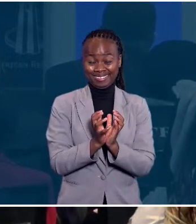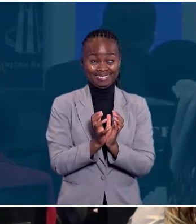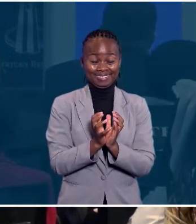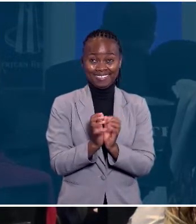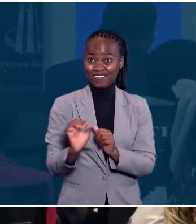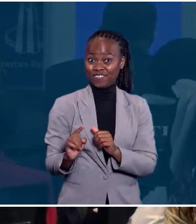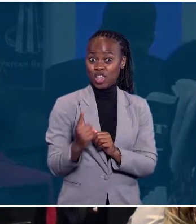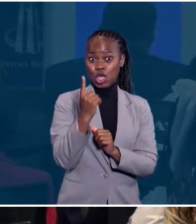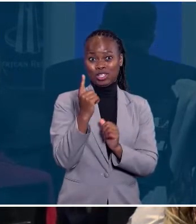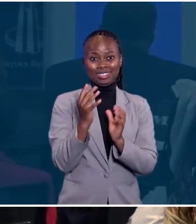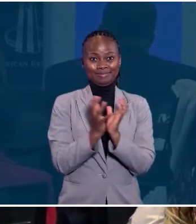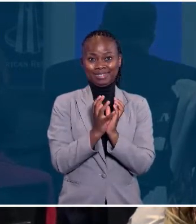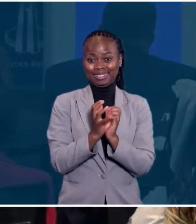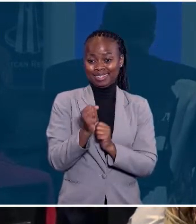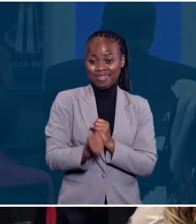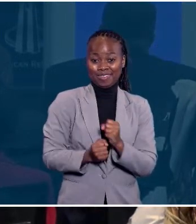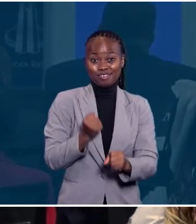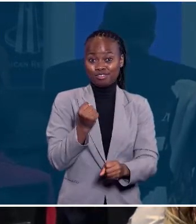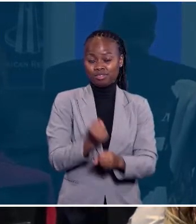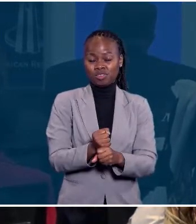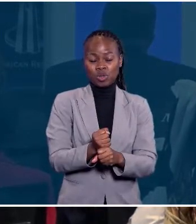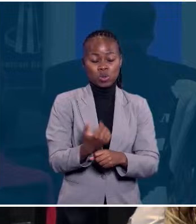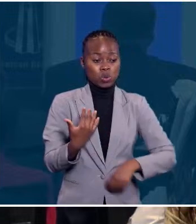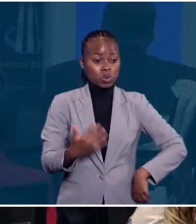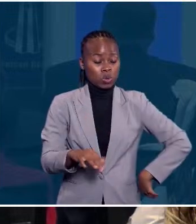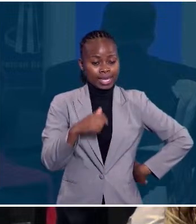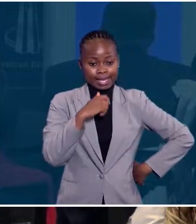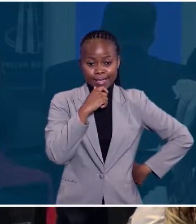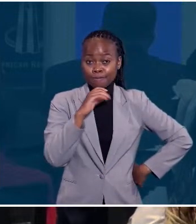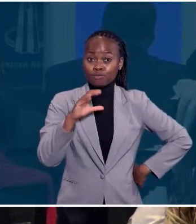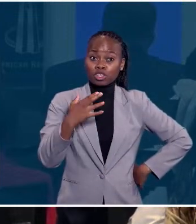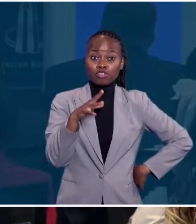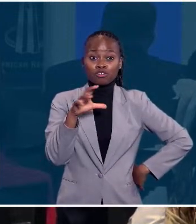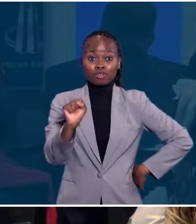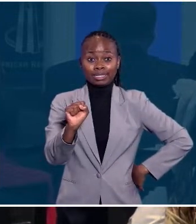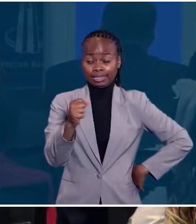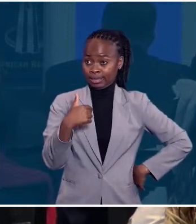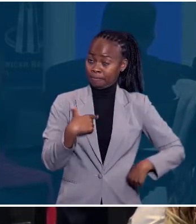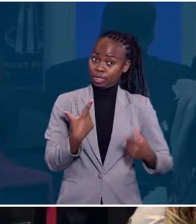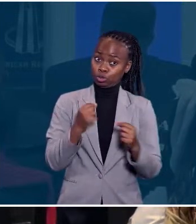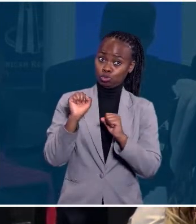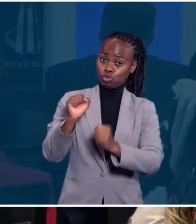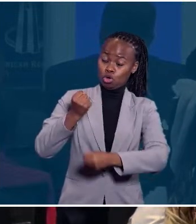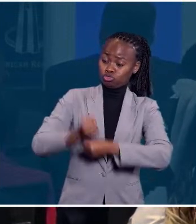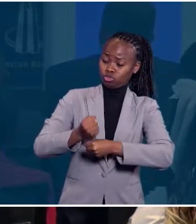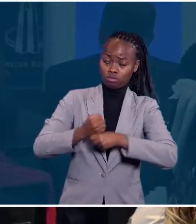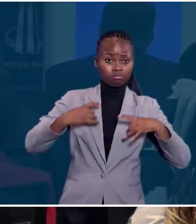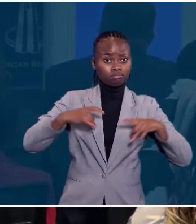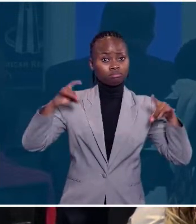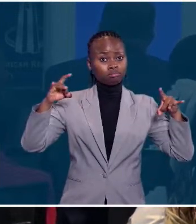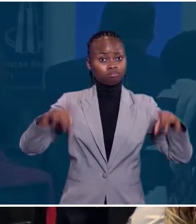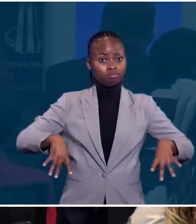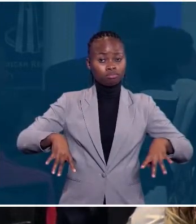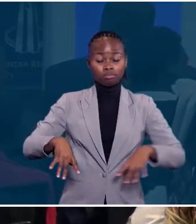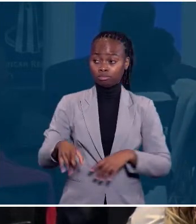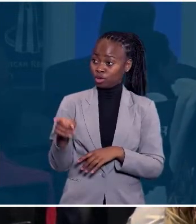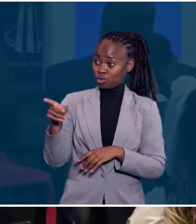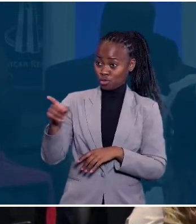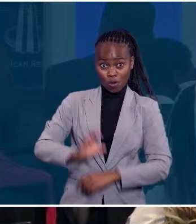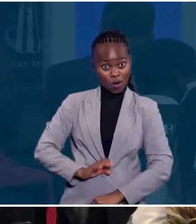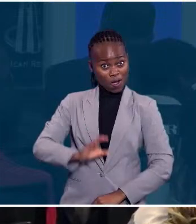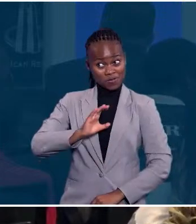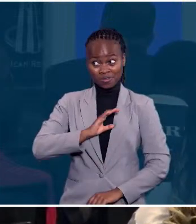edition, Chris, I'm not going to do your job. How confident are you with your